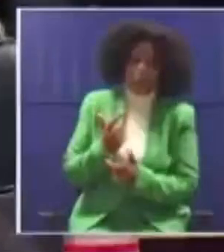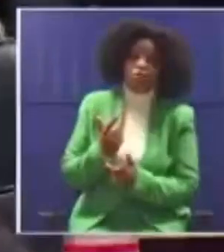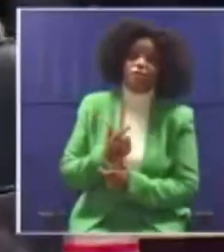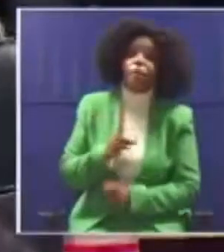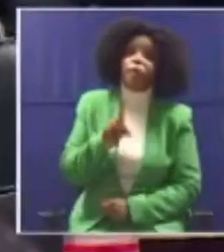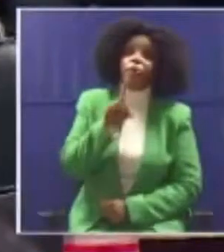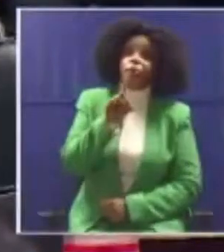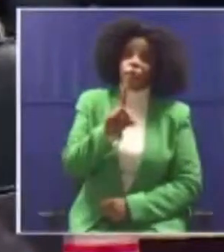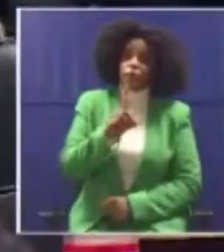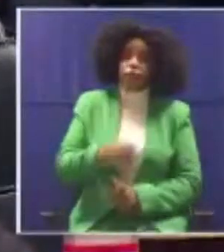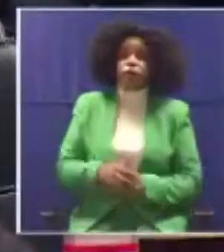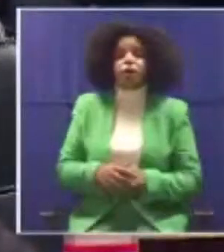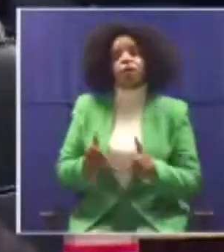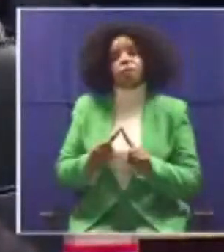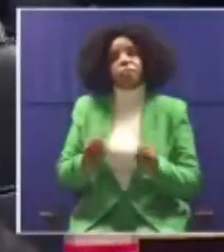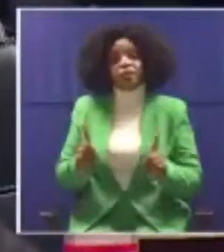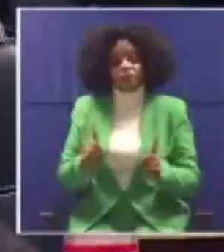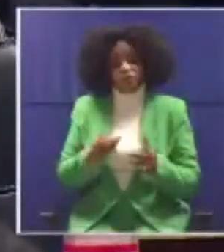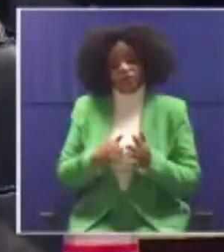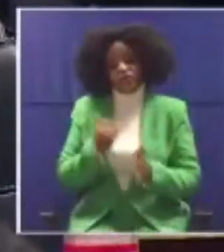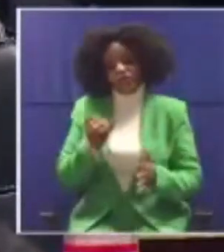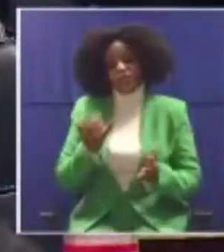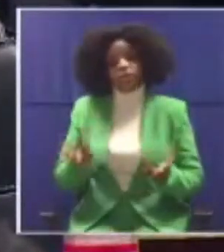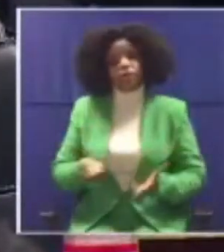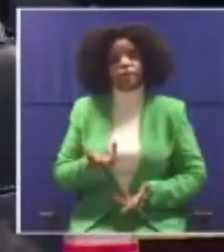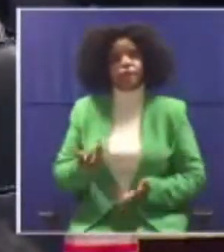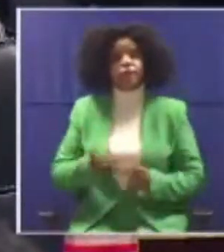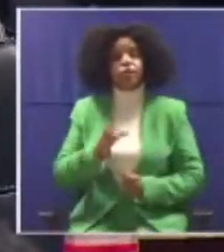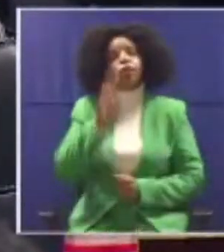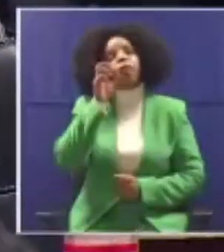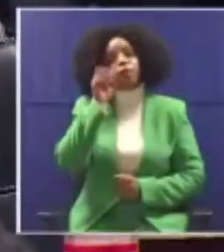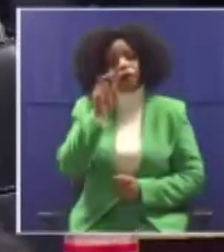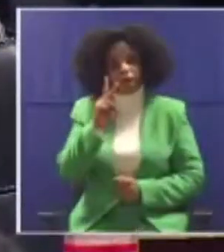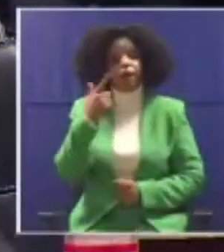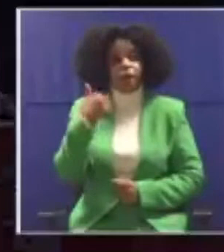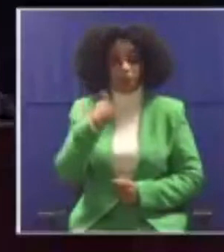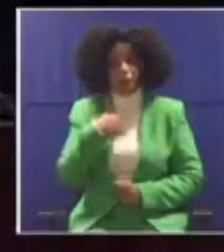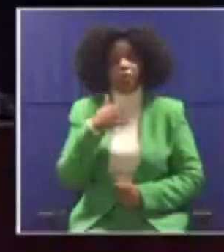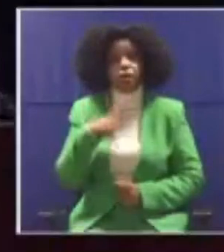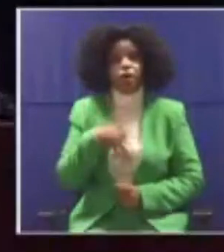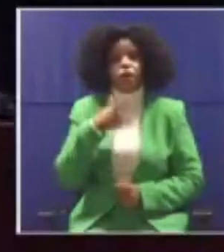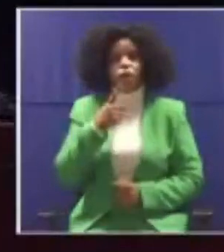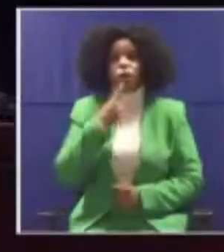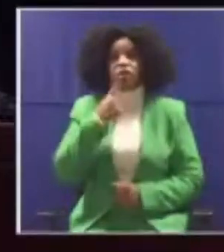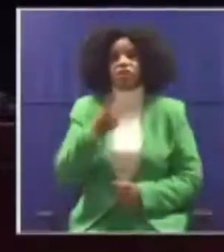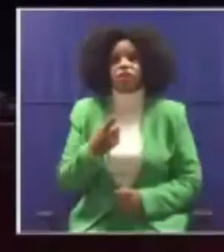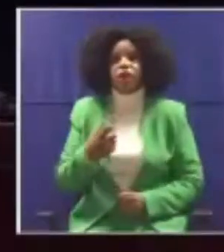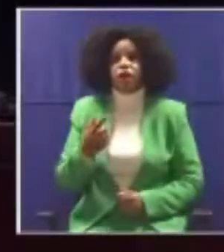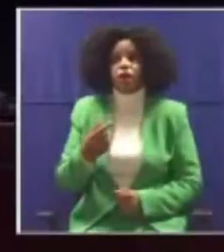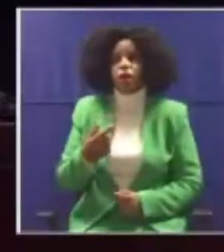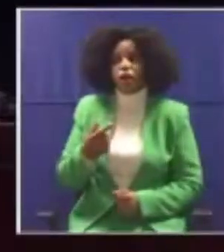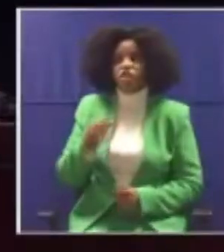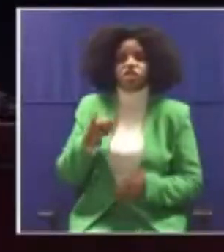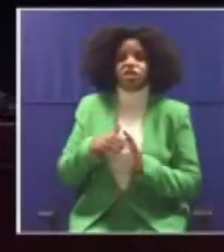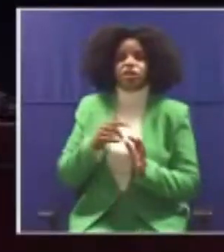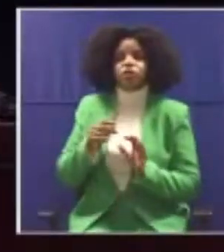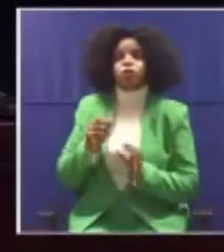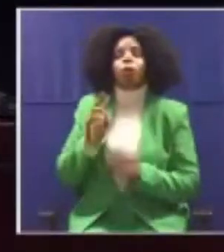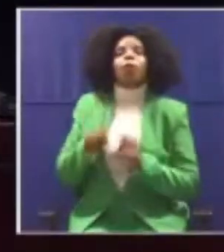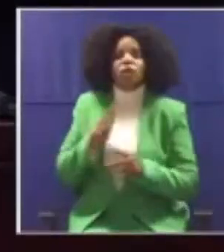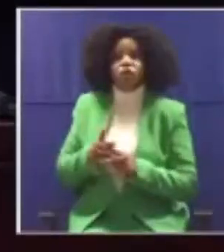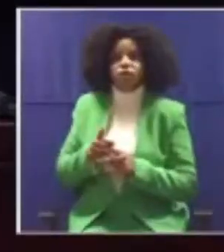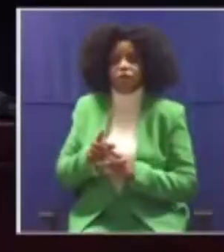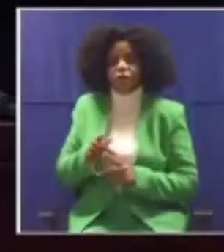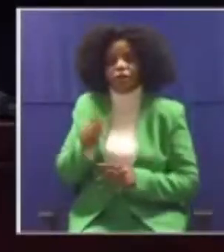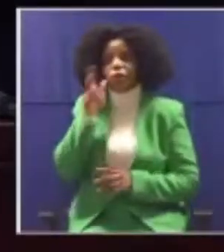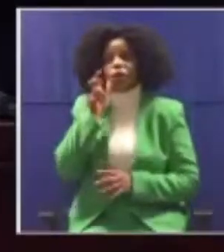But just to, okay, I nearly said just to rub it in. So I won't say to rub